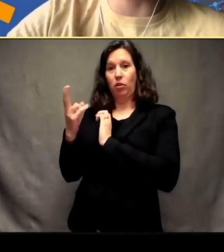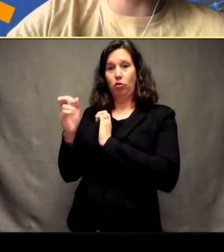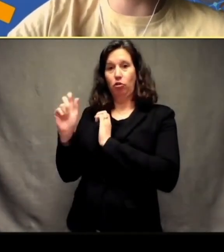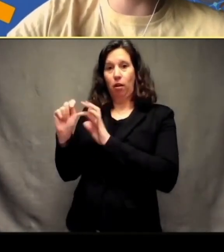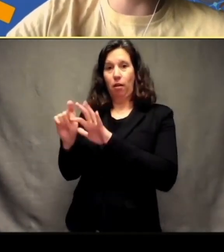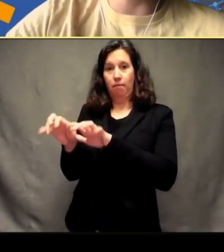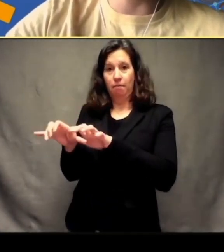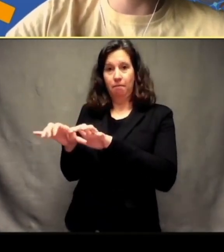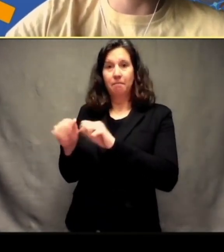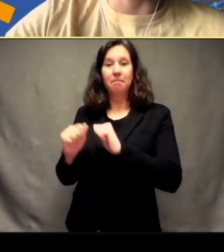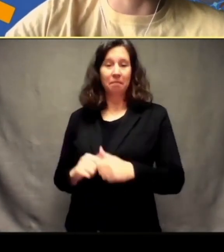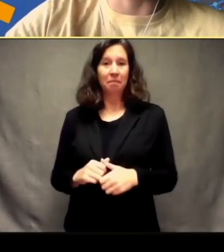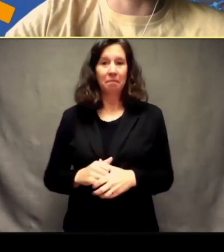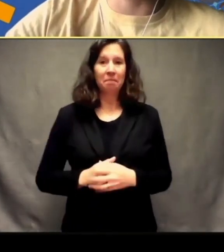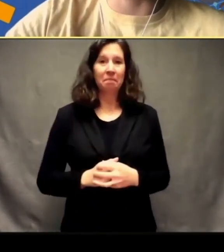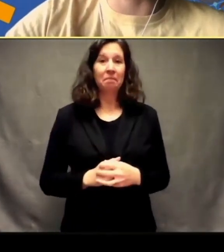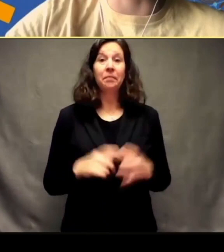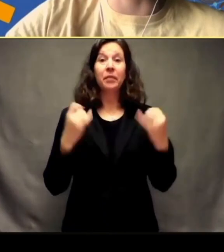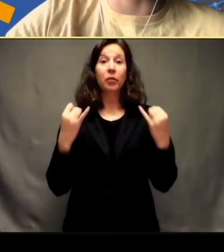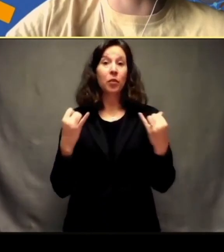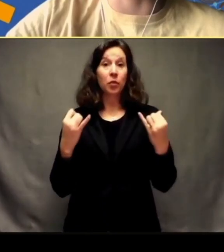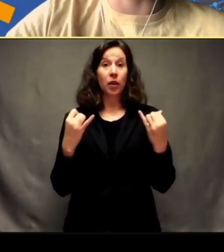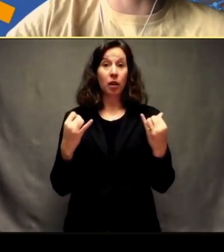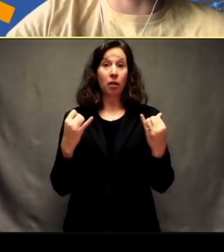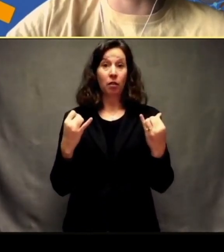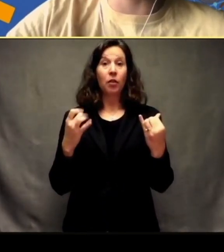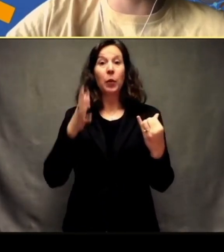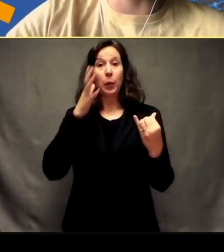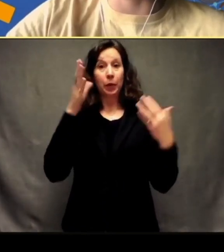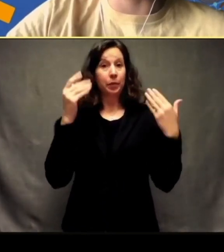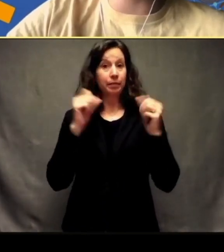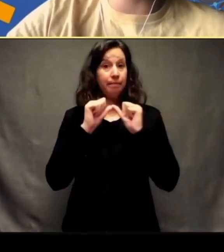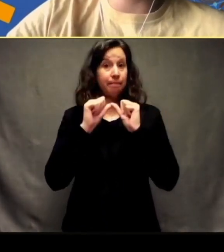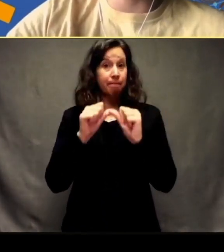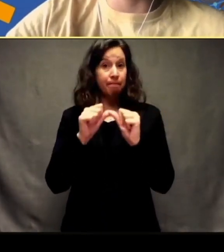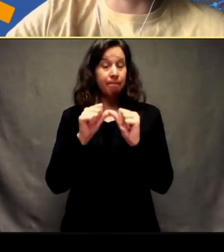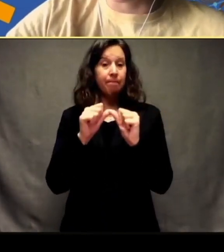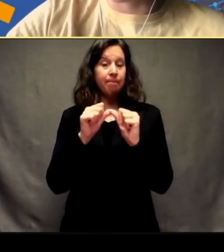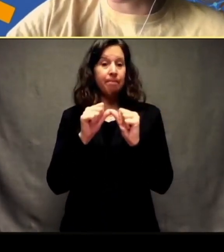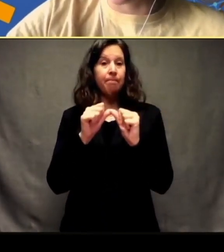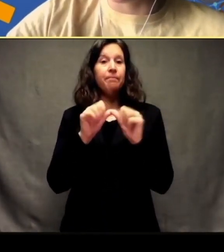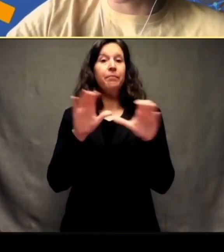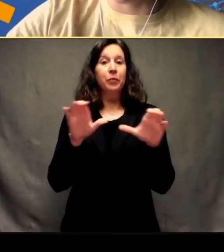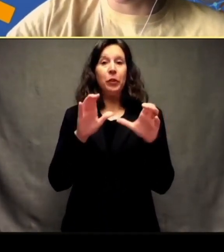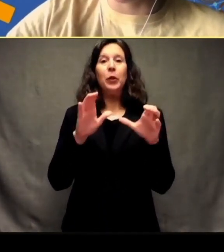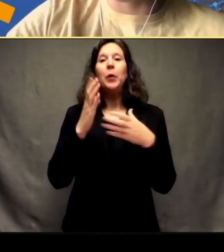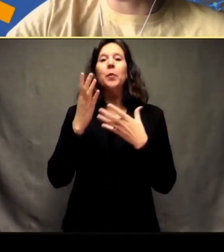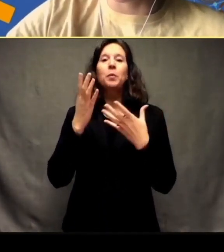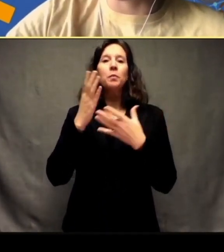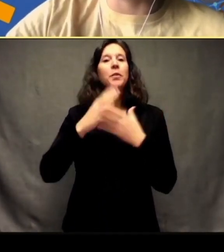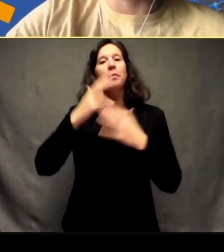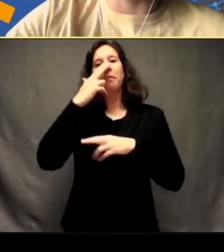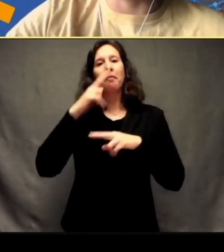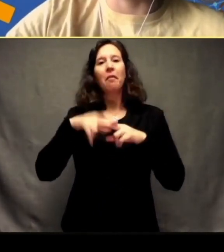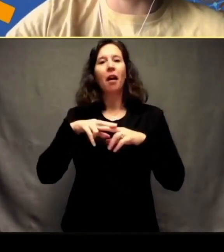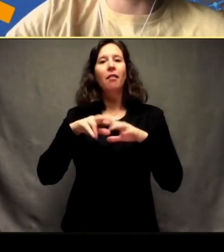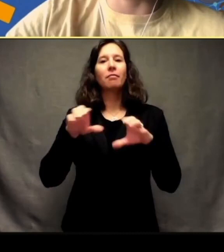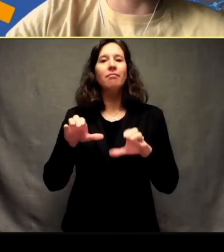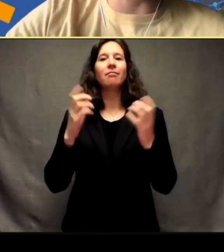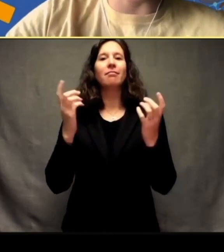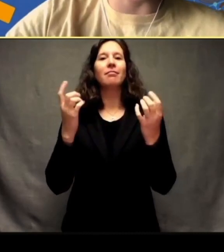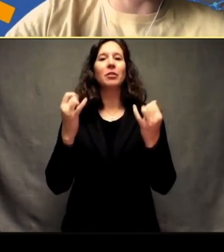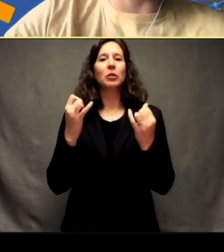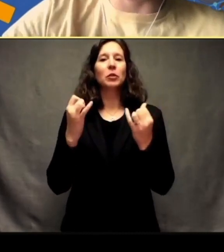them. But for now, we will move on and do an exercise together that's a part of the new guide.